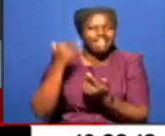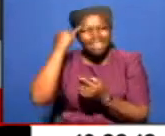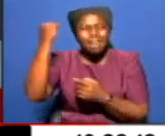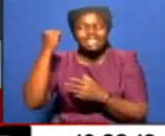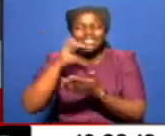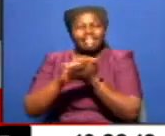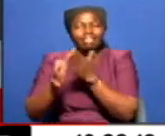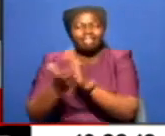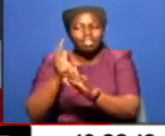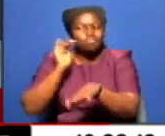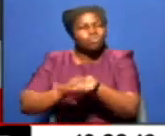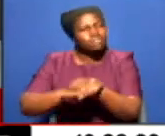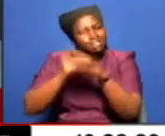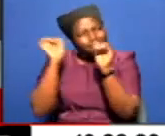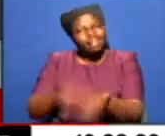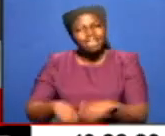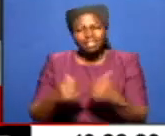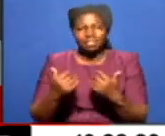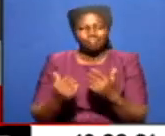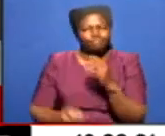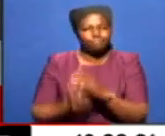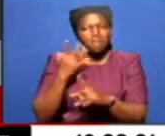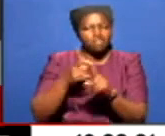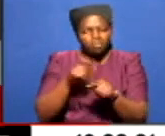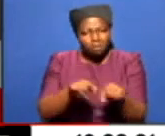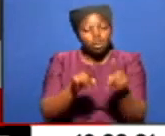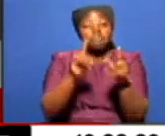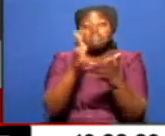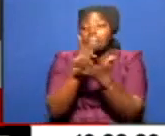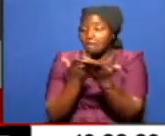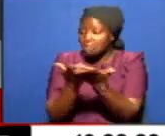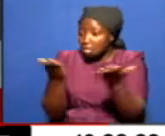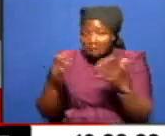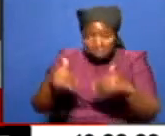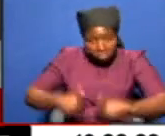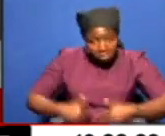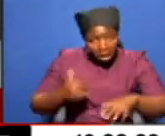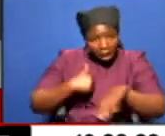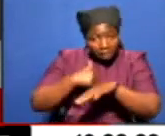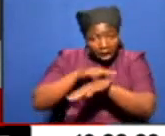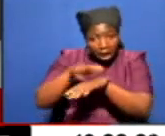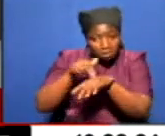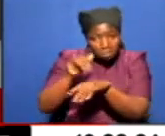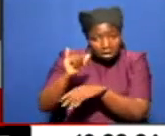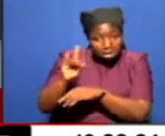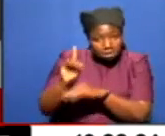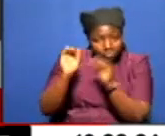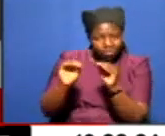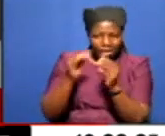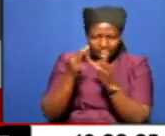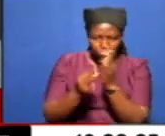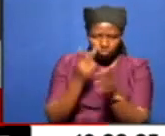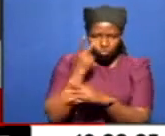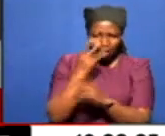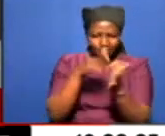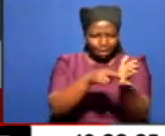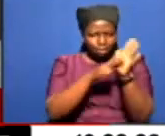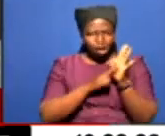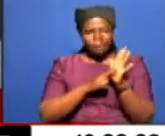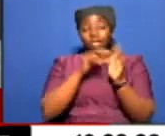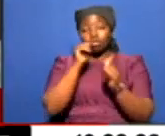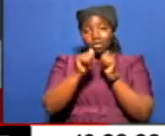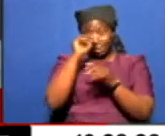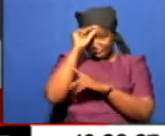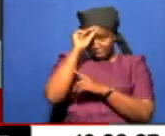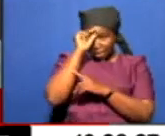And some of them probably don't even have national ID cards. So if you look at some of the requirements that government has put in place for them to